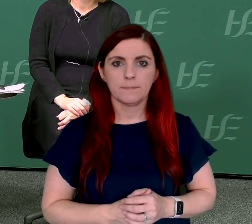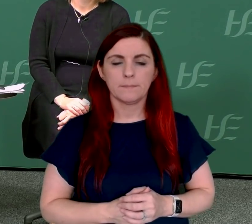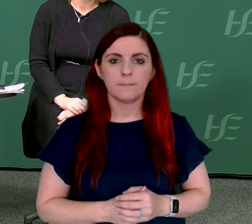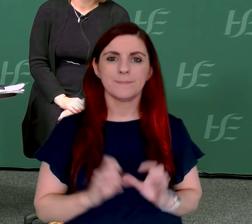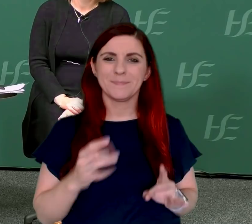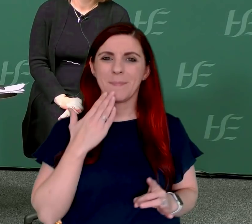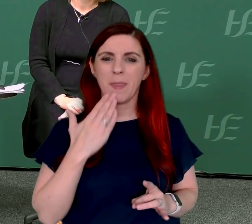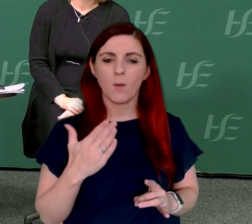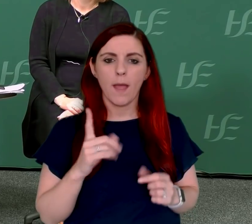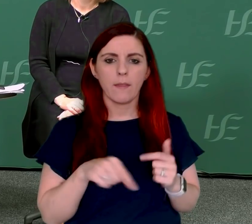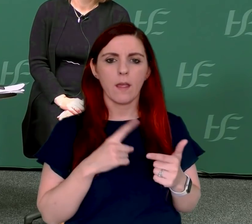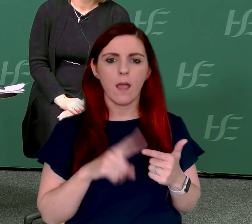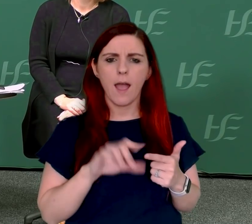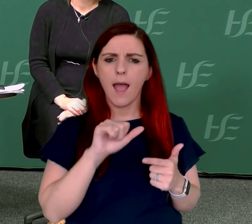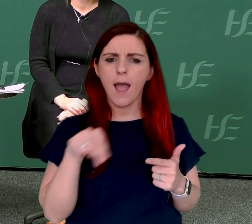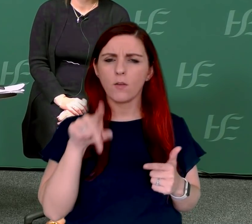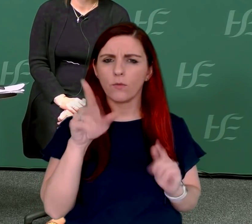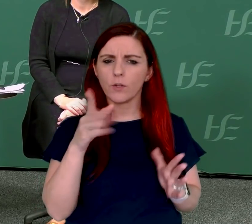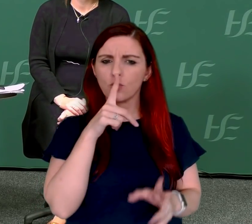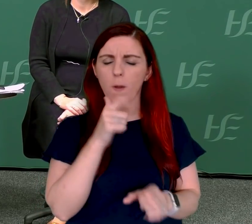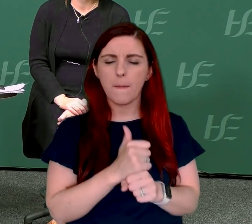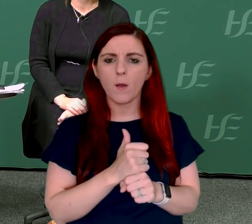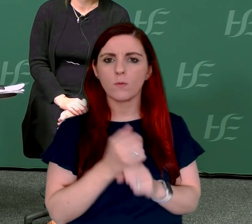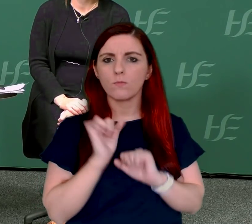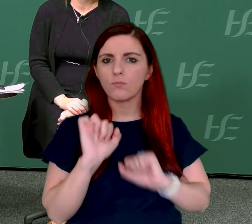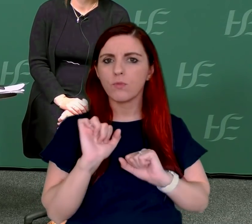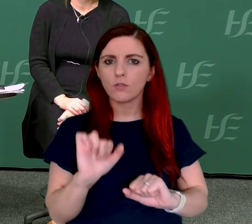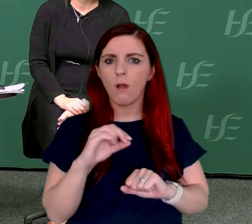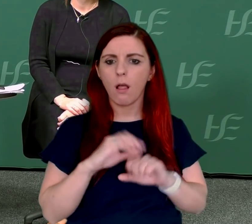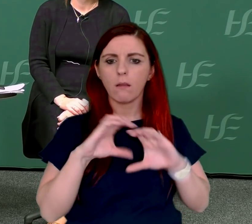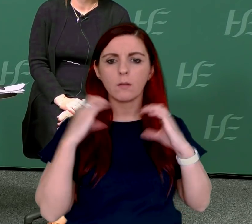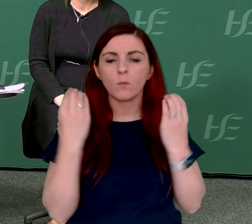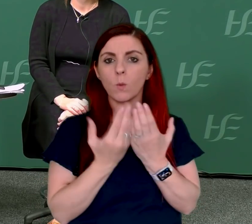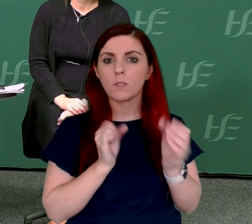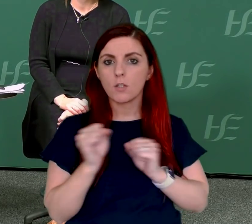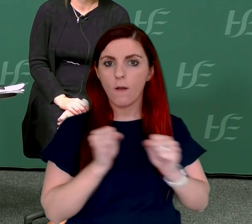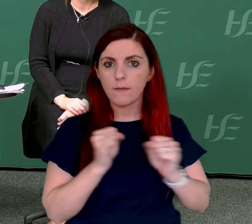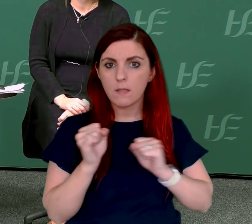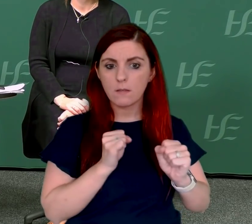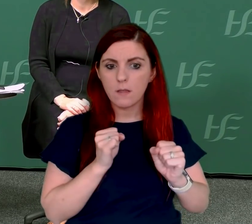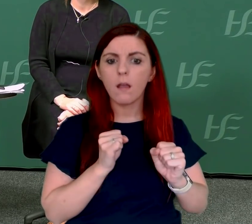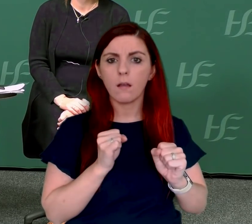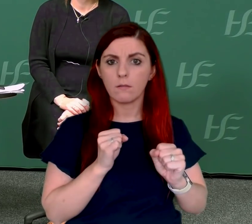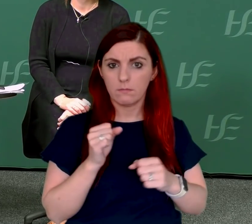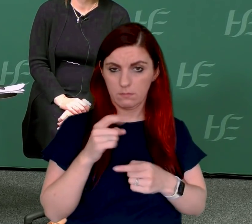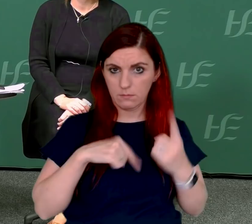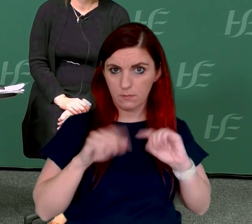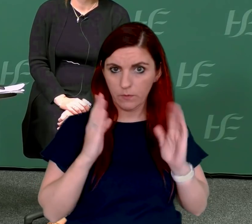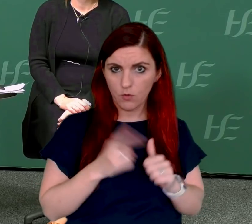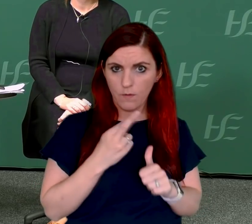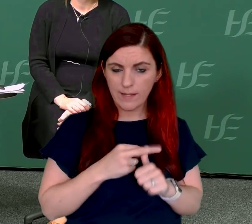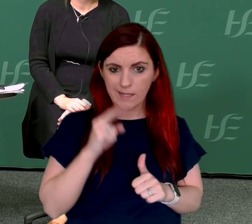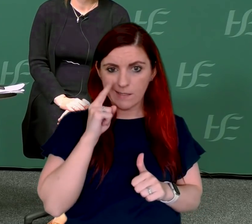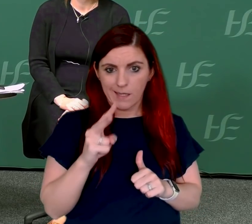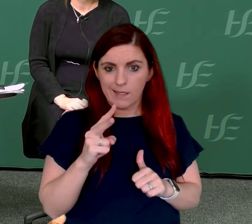Thank you. And Anne, you were talking there about the pressure on the community services. Like, are we already seeing speech